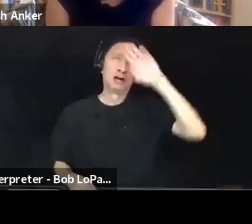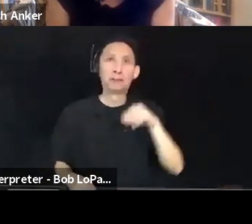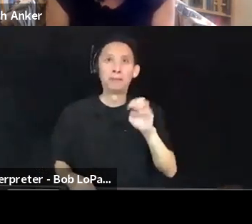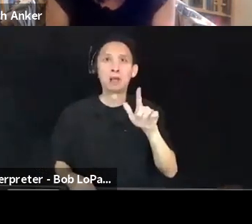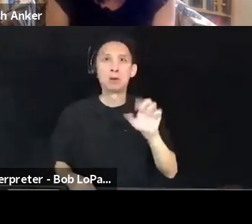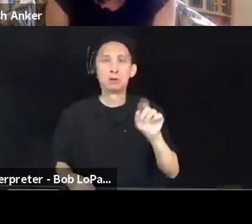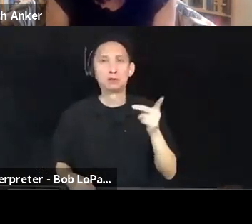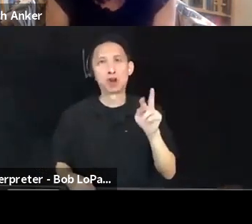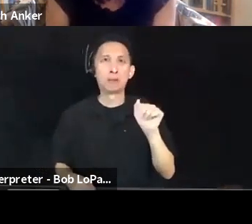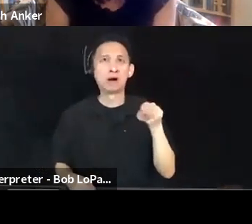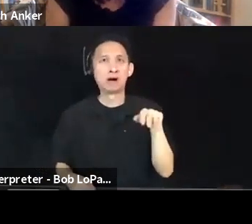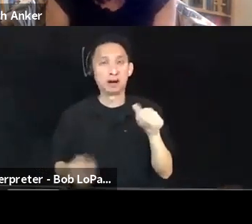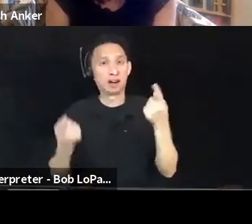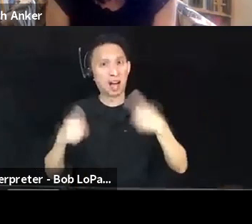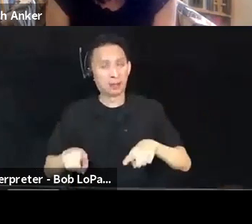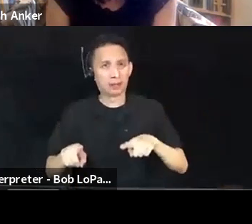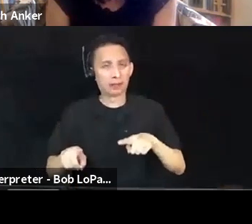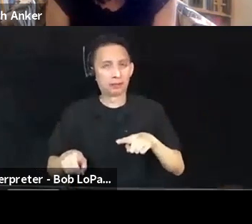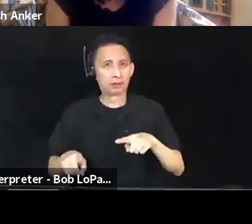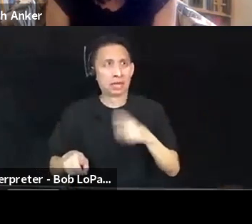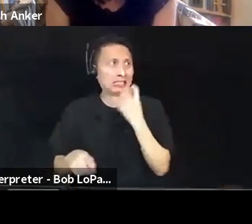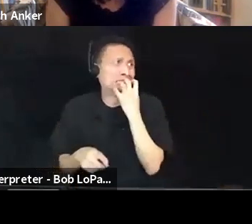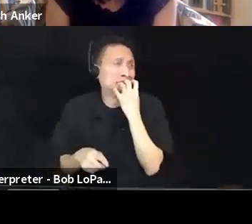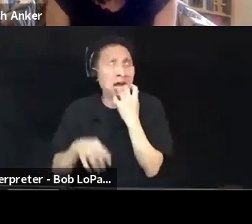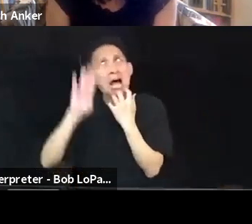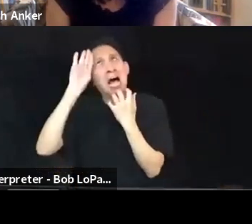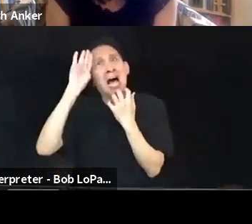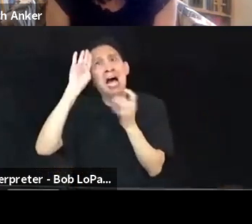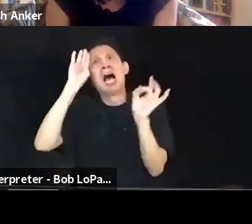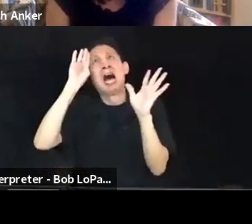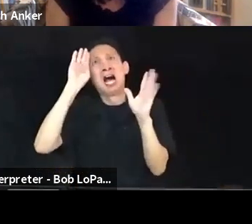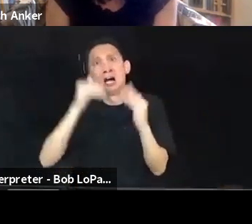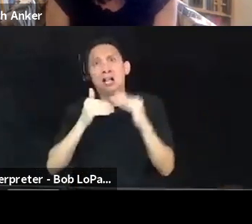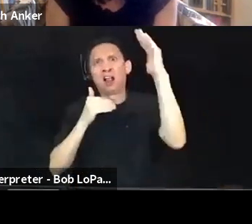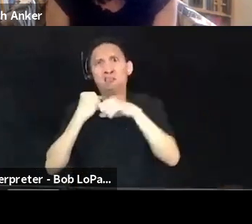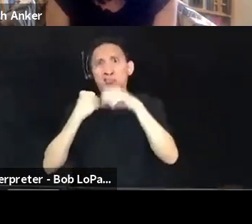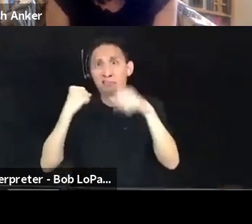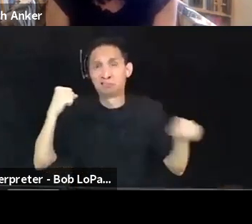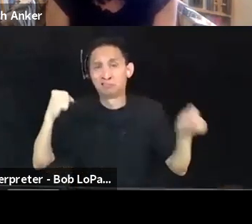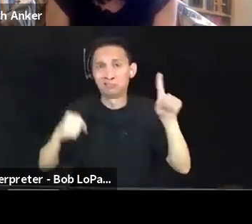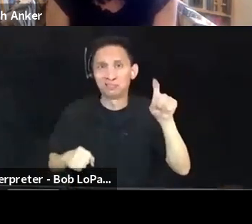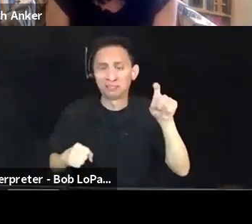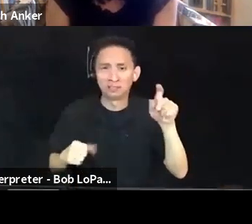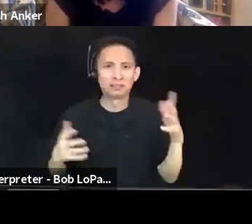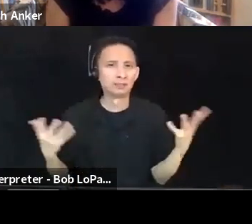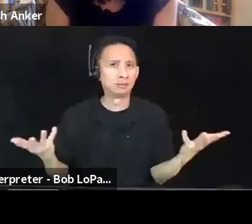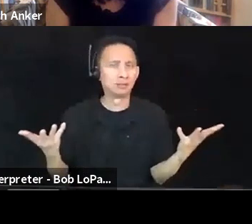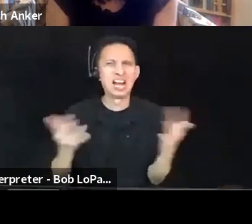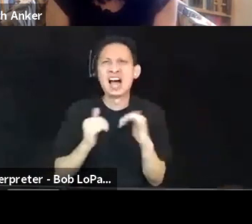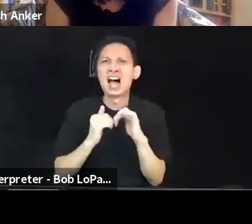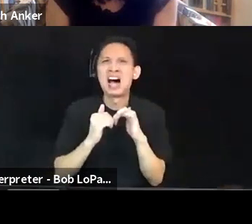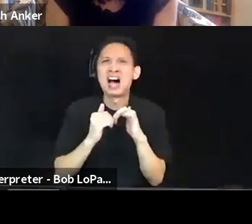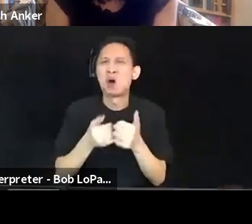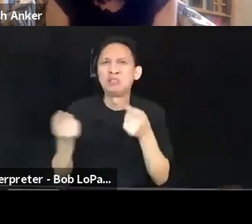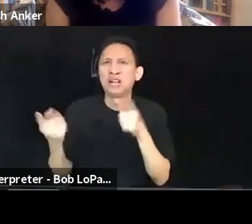is a melodrama, you know, how does it operate? Or what